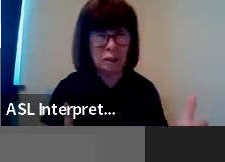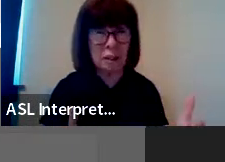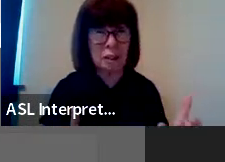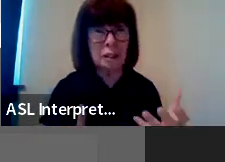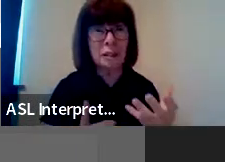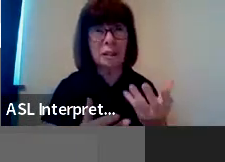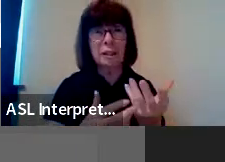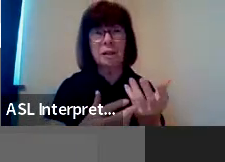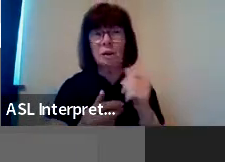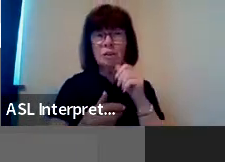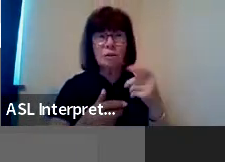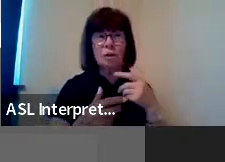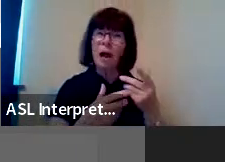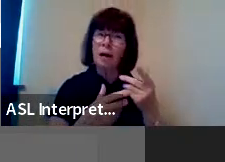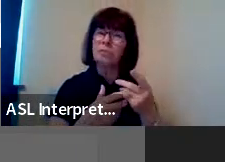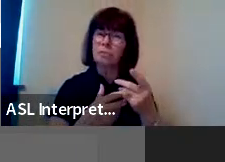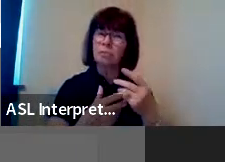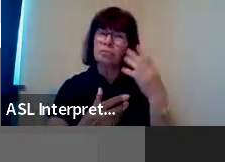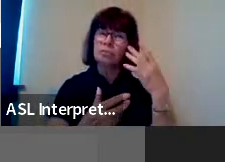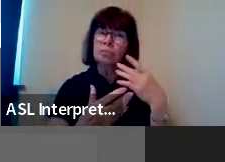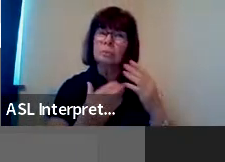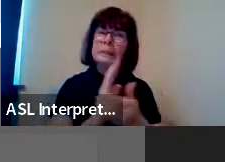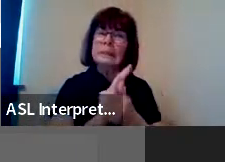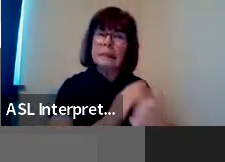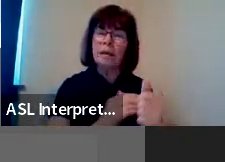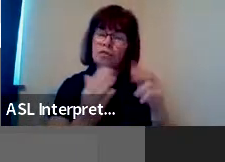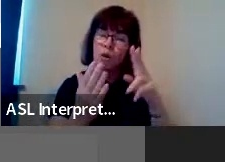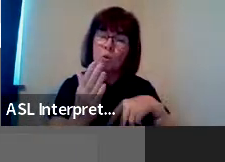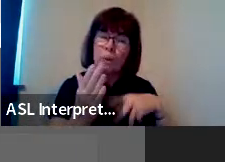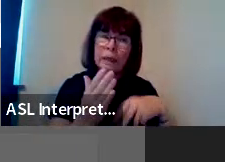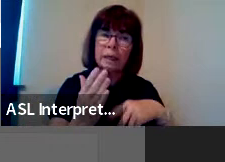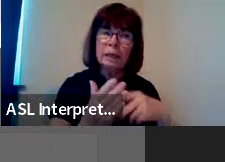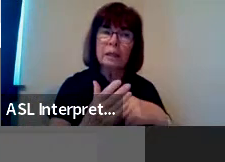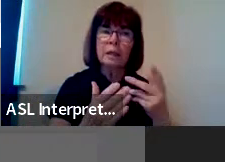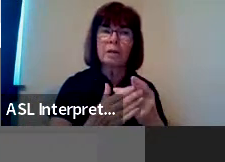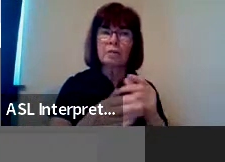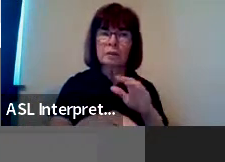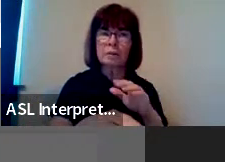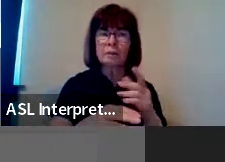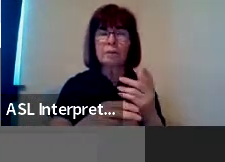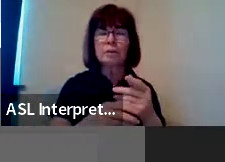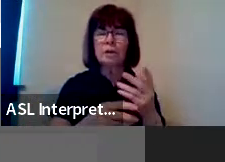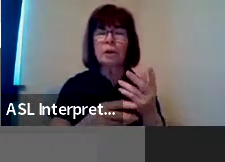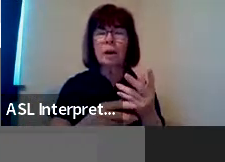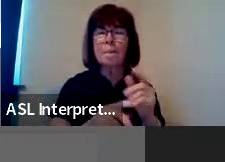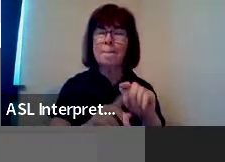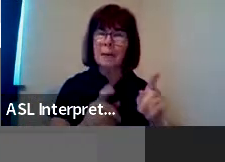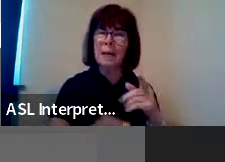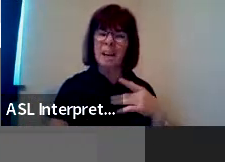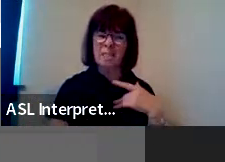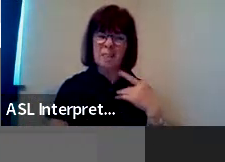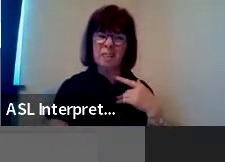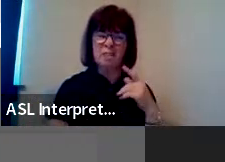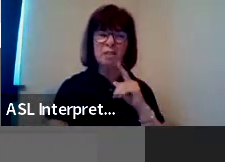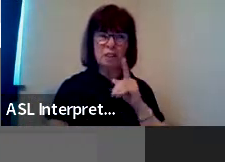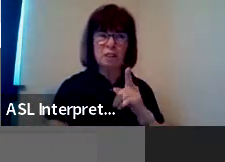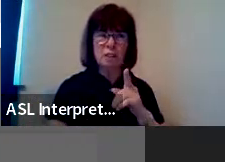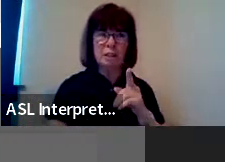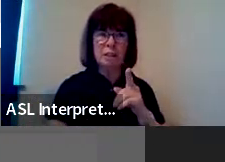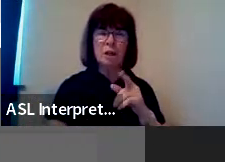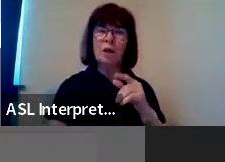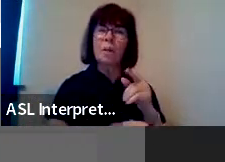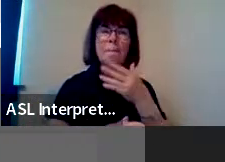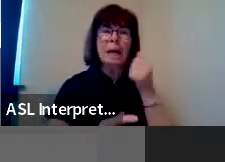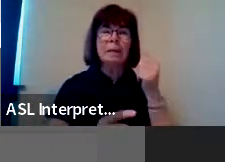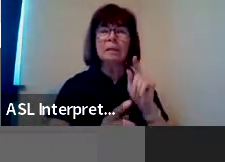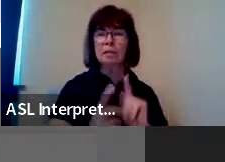literacy capacity, so I think visual could give them an idea. So, but I think as for street level, like in-person outreach has been